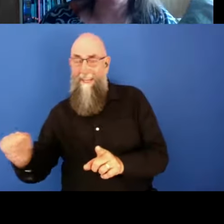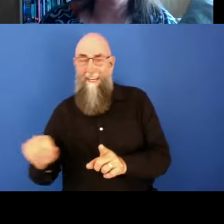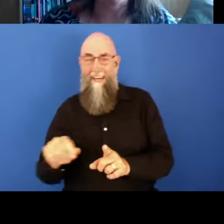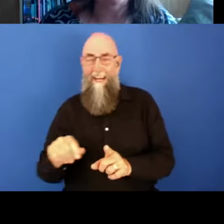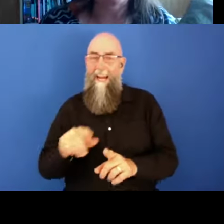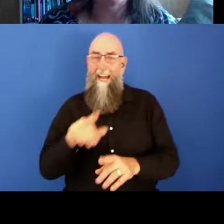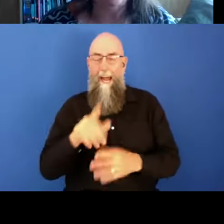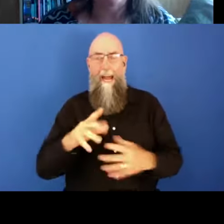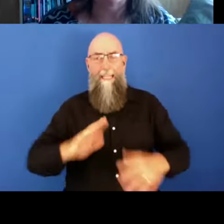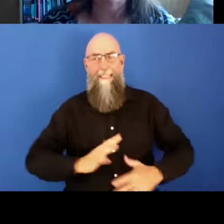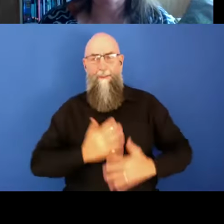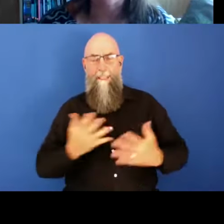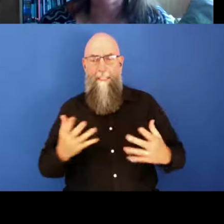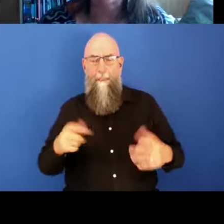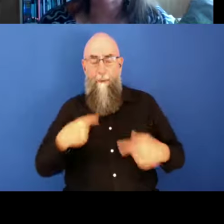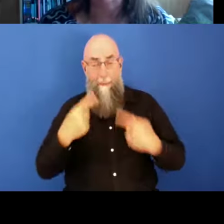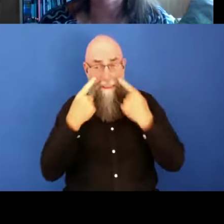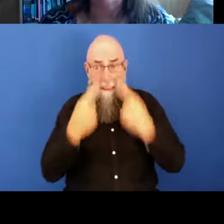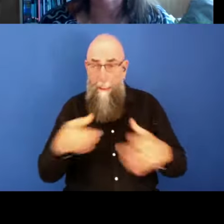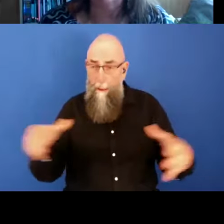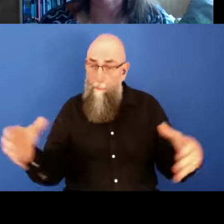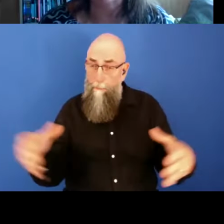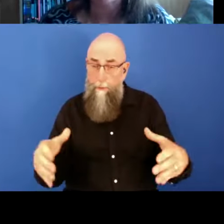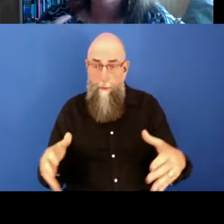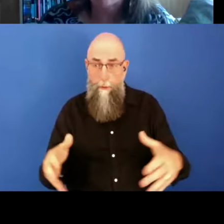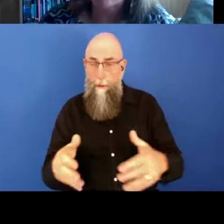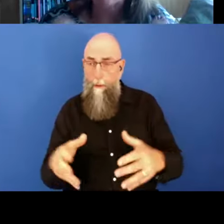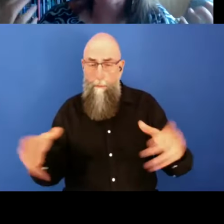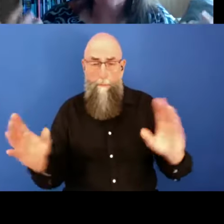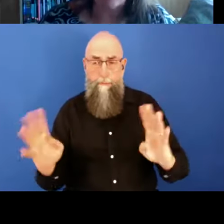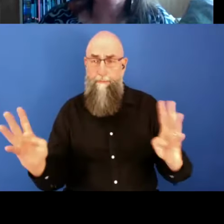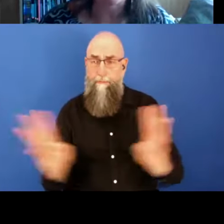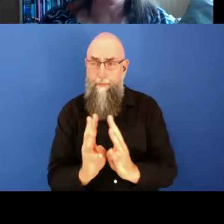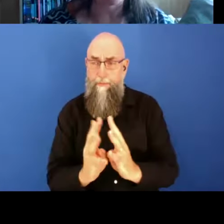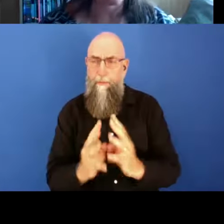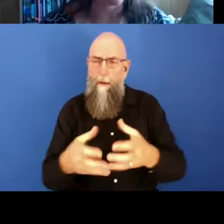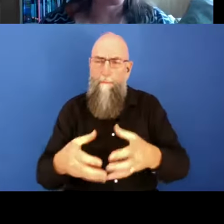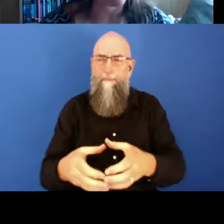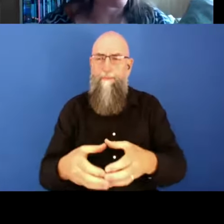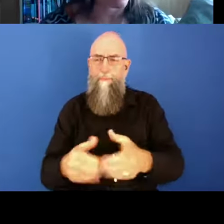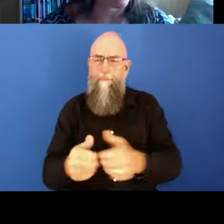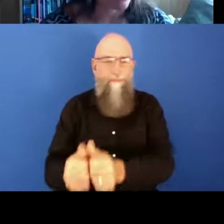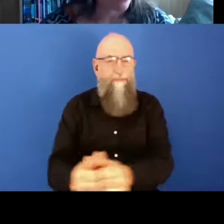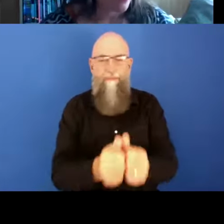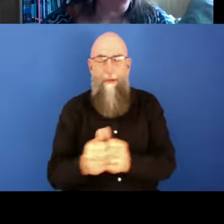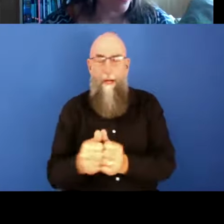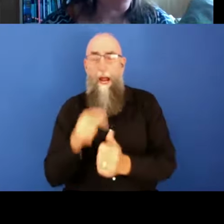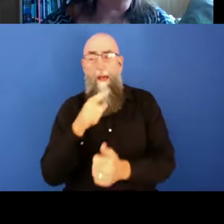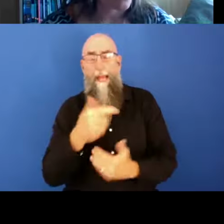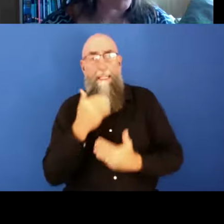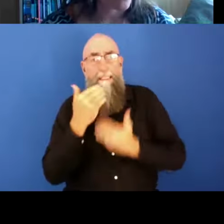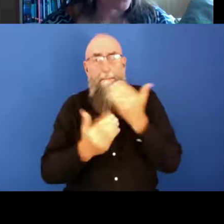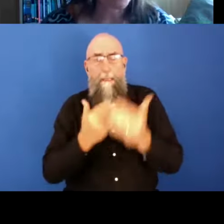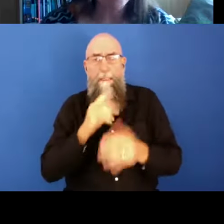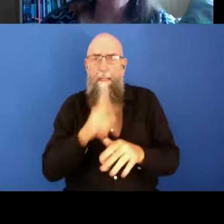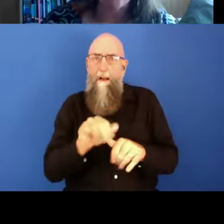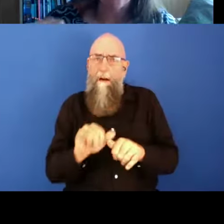sort of togetherness and how they described it was part of this sort of this sort of like part of something bigger and really um